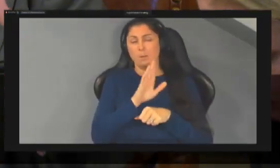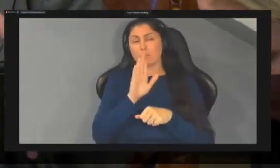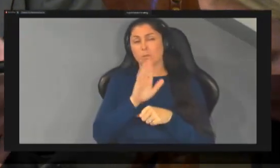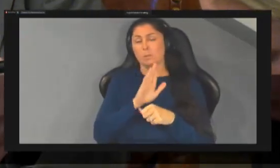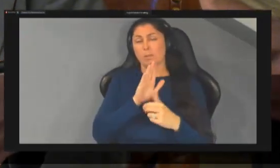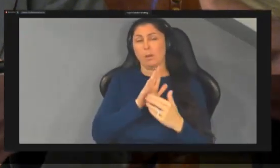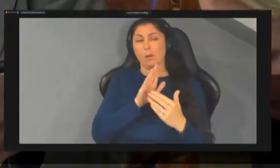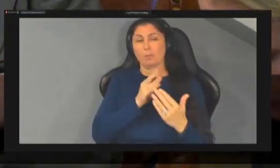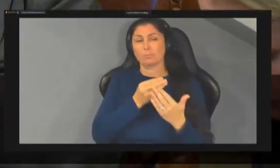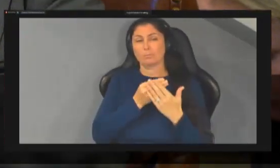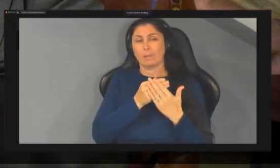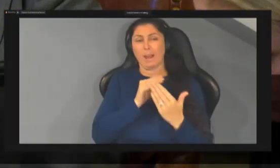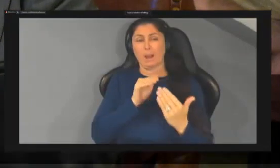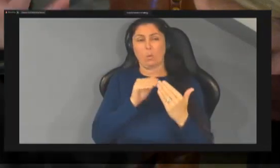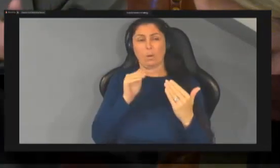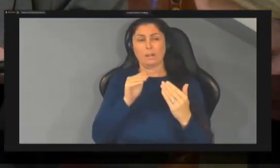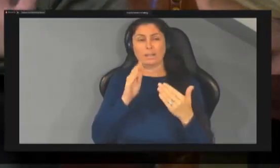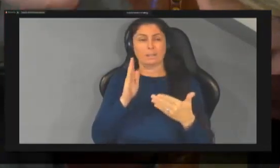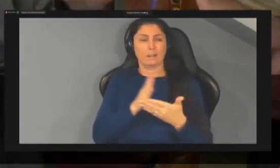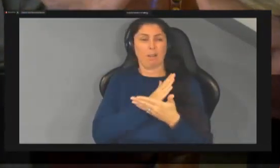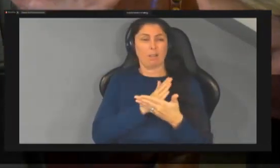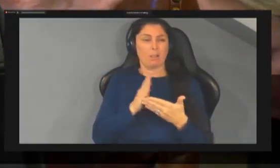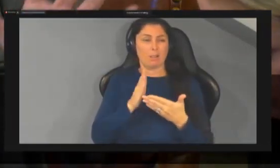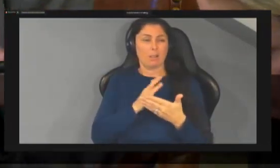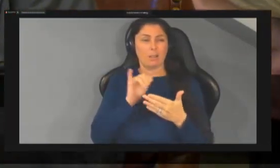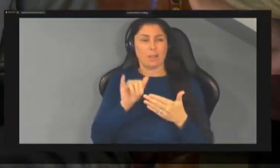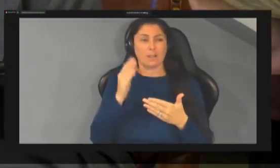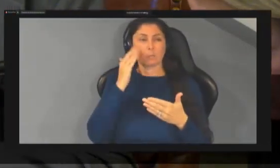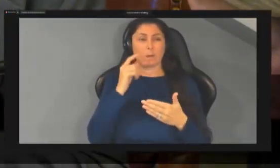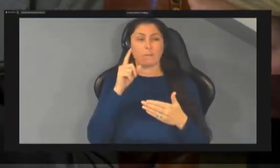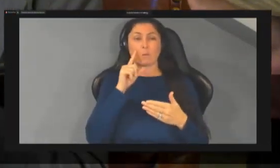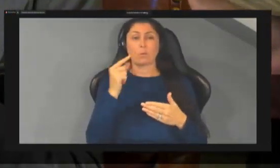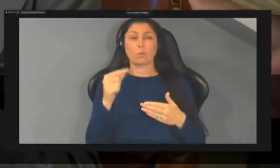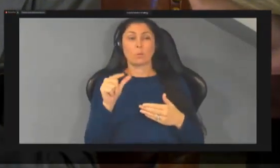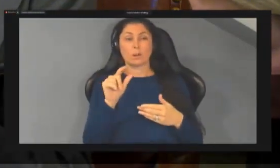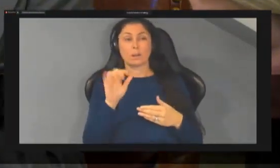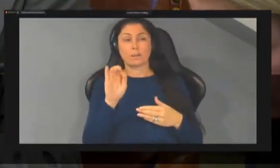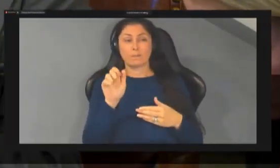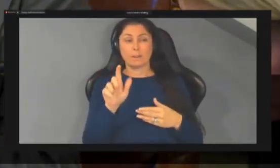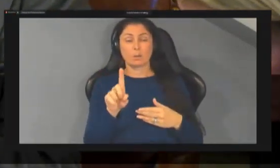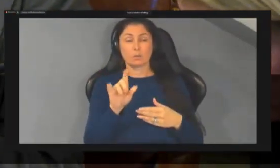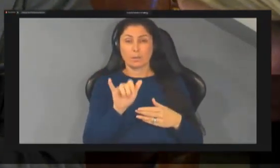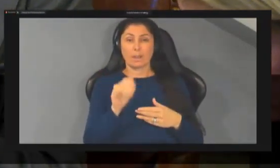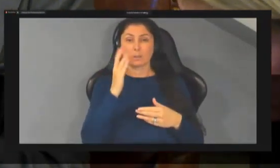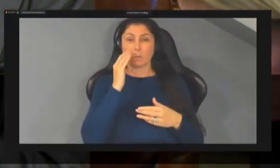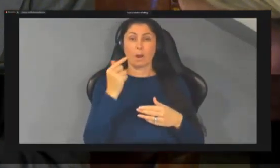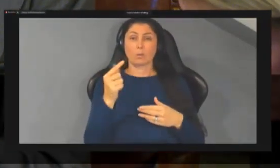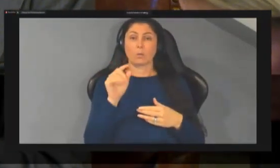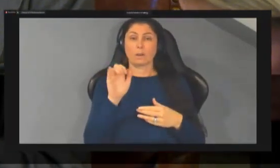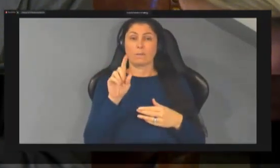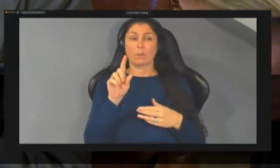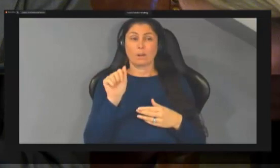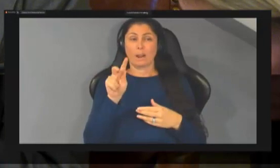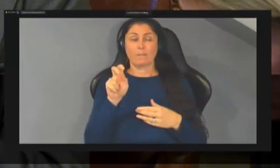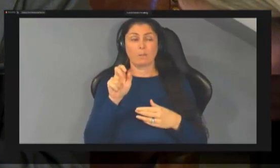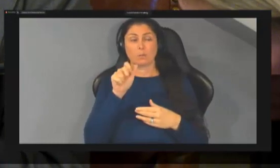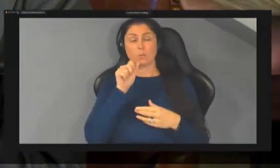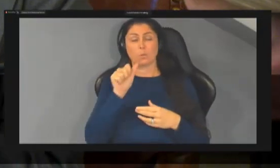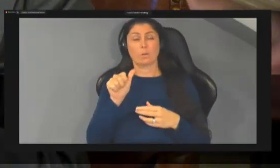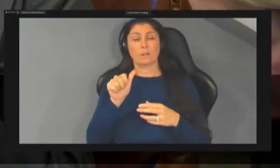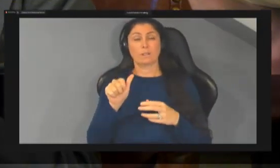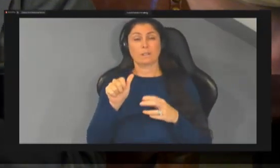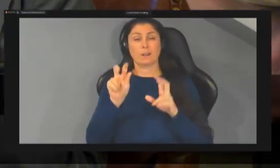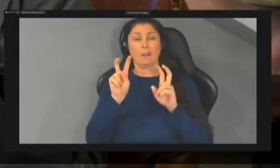and whatnot. So that is why for Greenfield, that is why Greenfield Avenue is not called out as a line item.